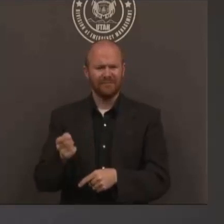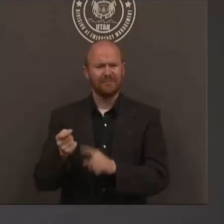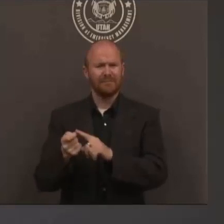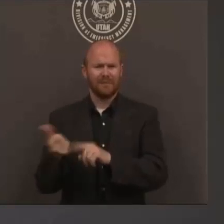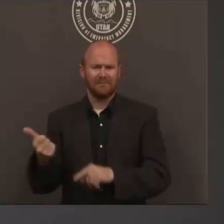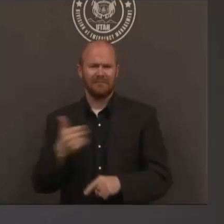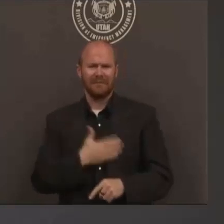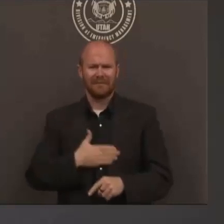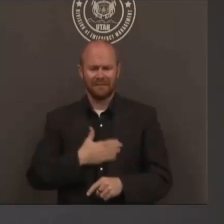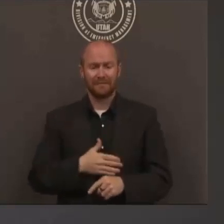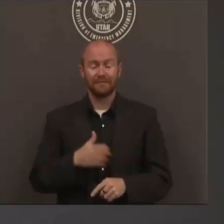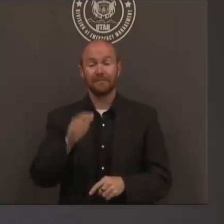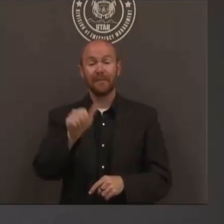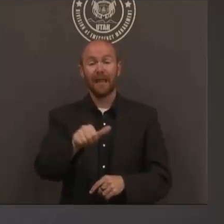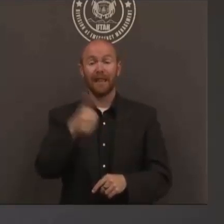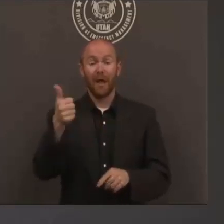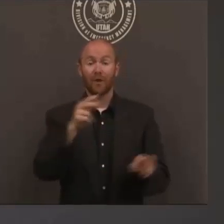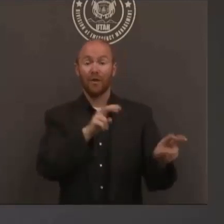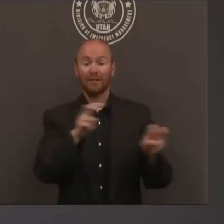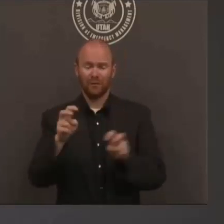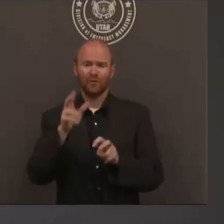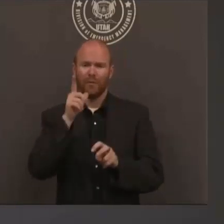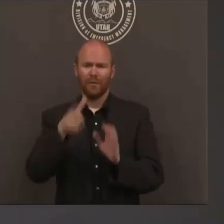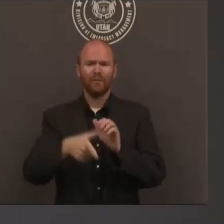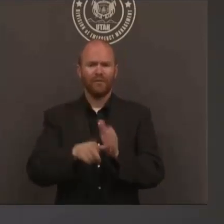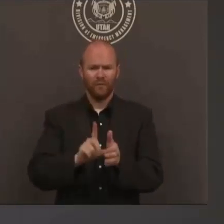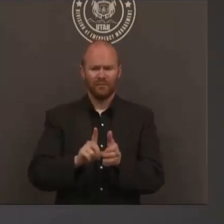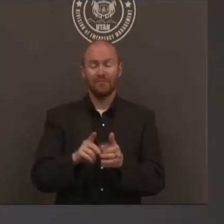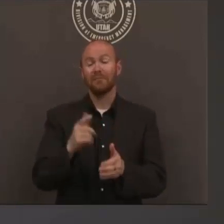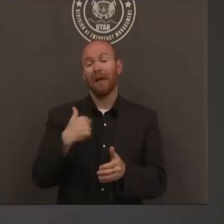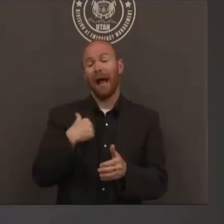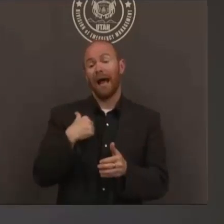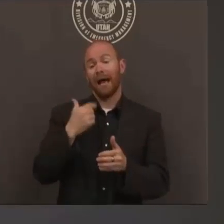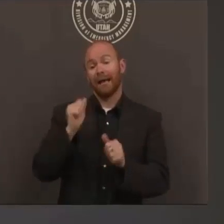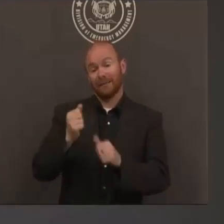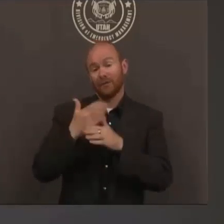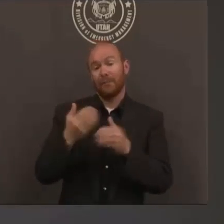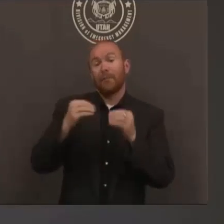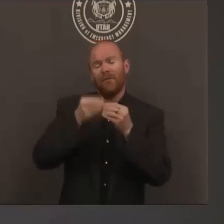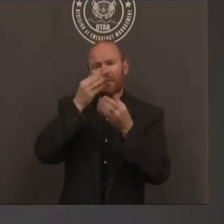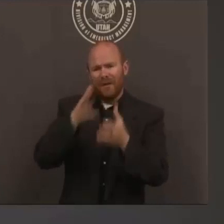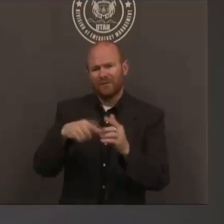issues, again, will be reviewed, and again, we'll probably have more information next week.